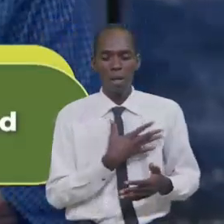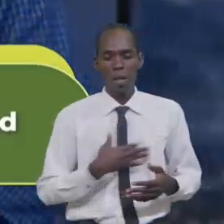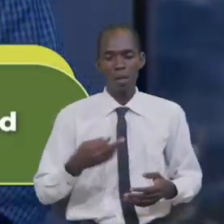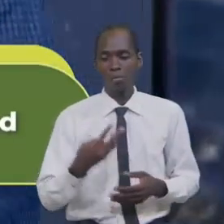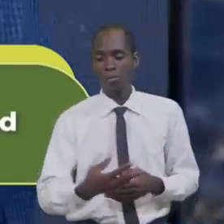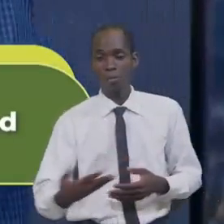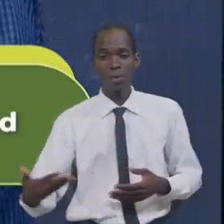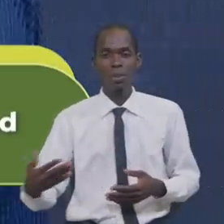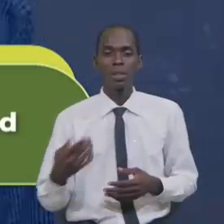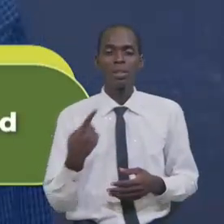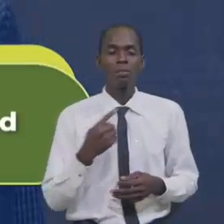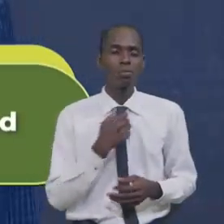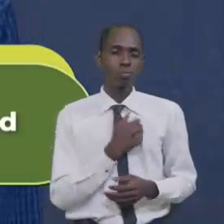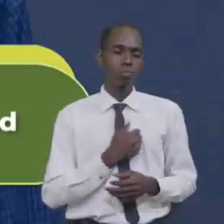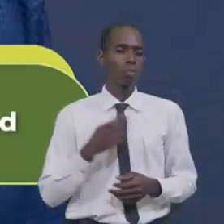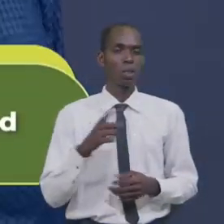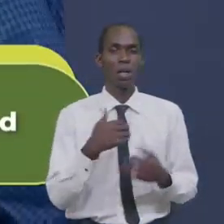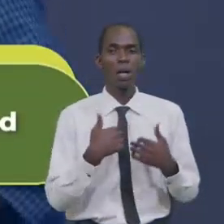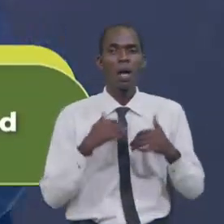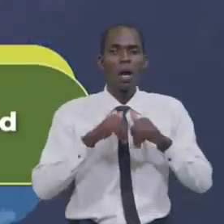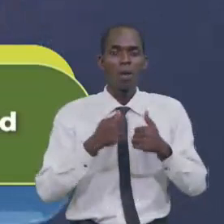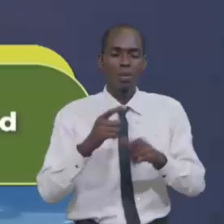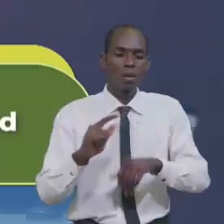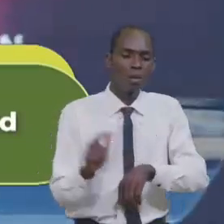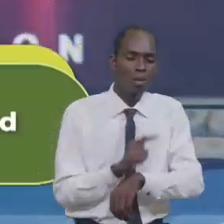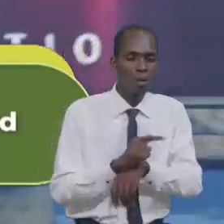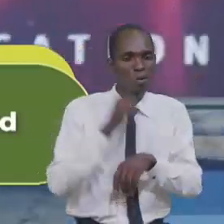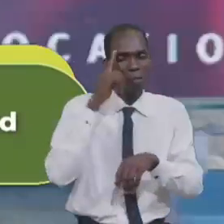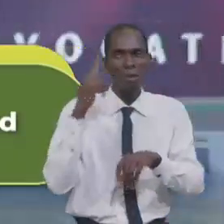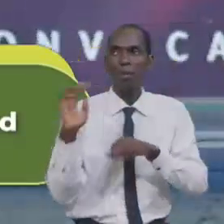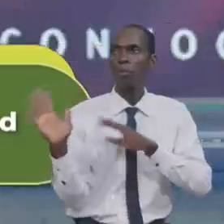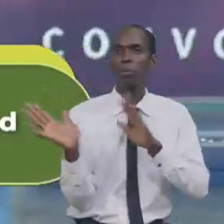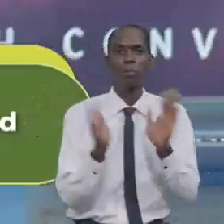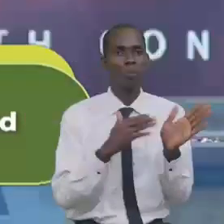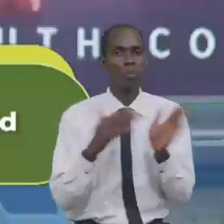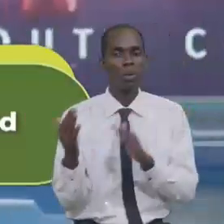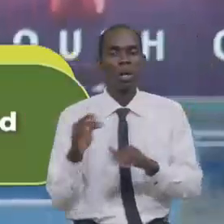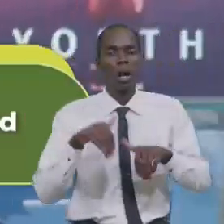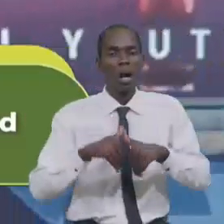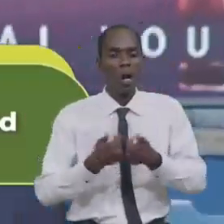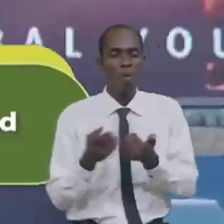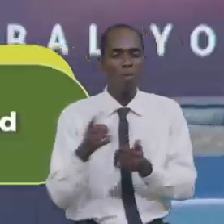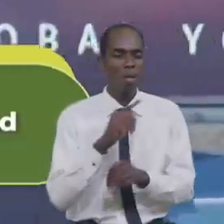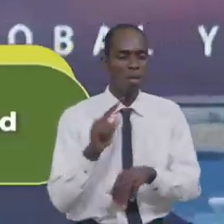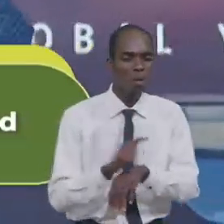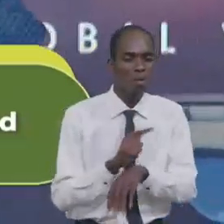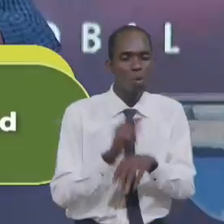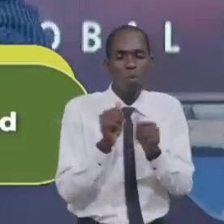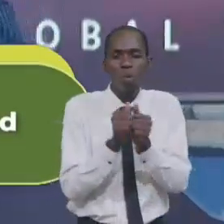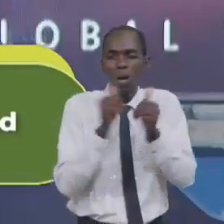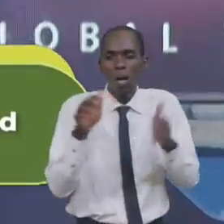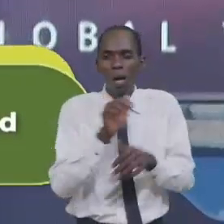have, how they labor for the wind, how they labor without a purpose from